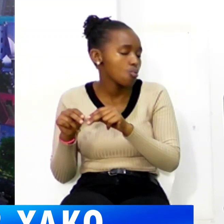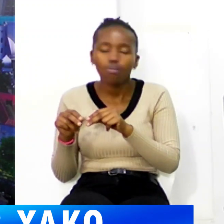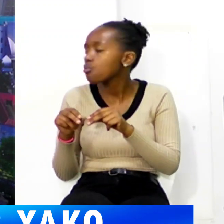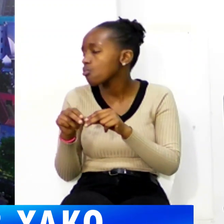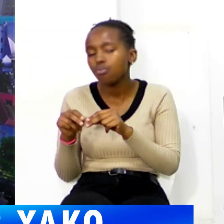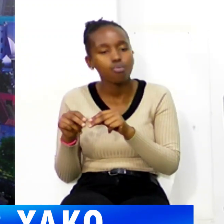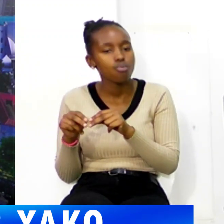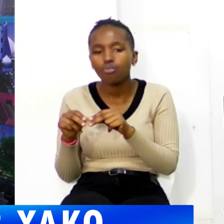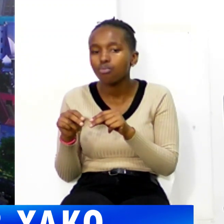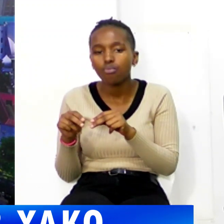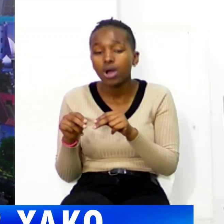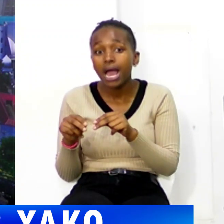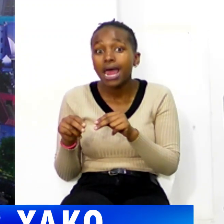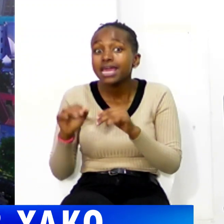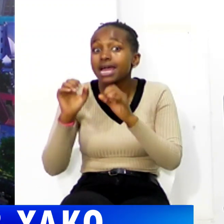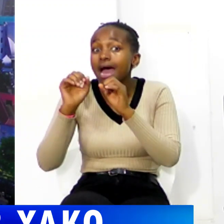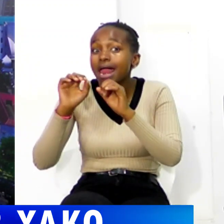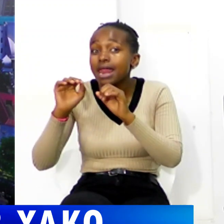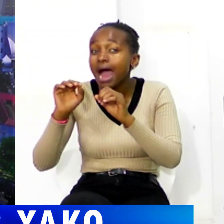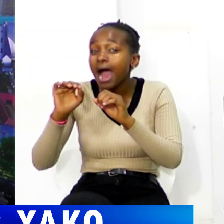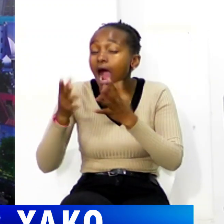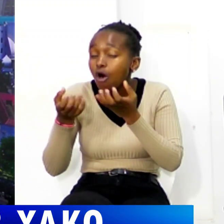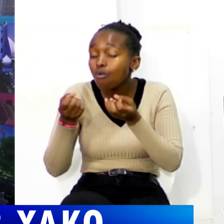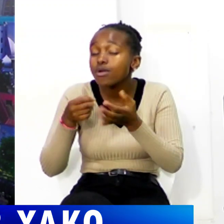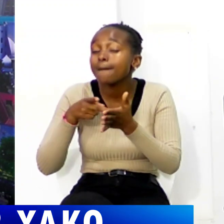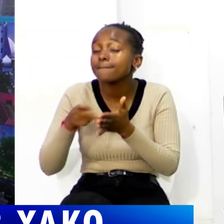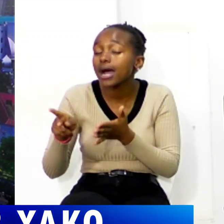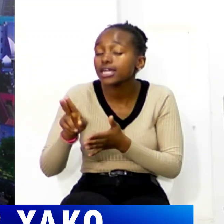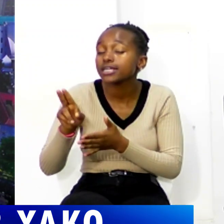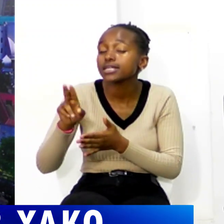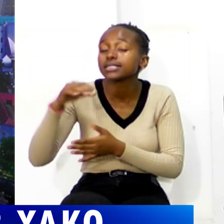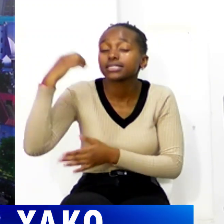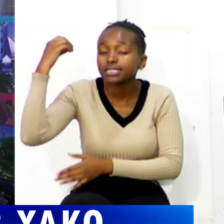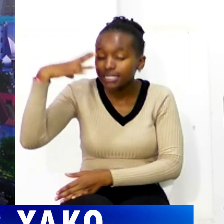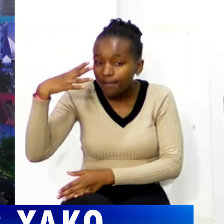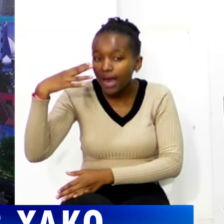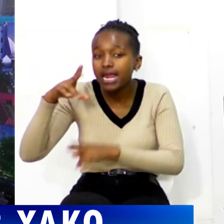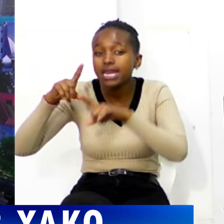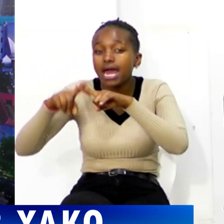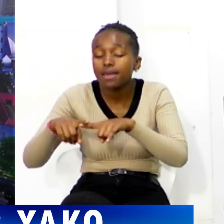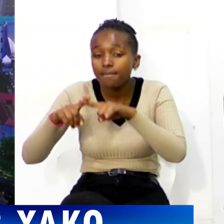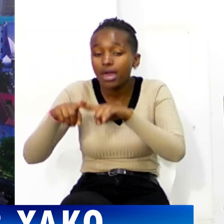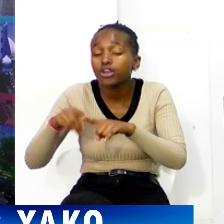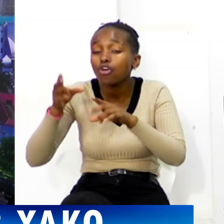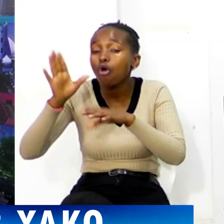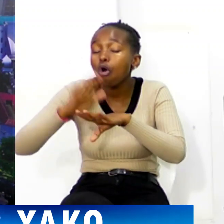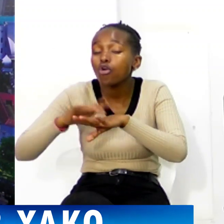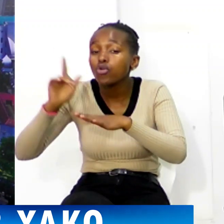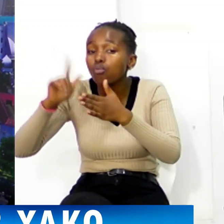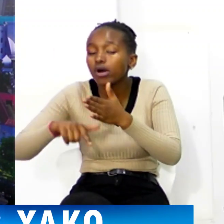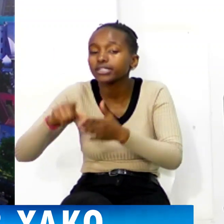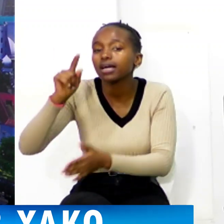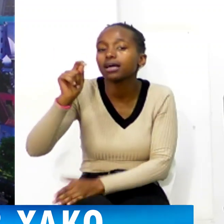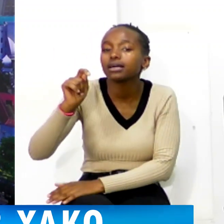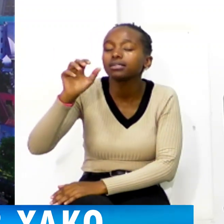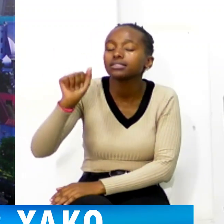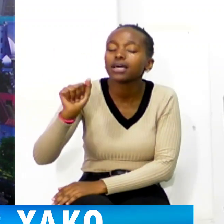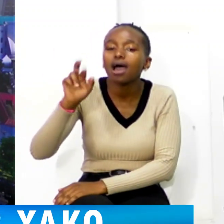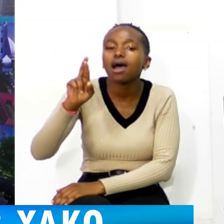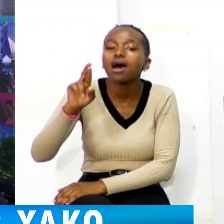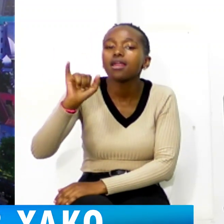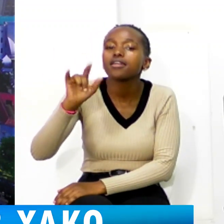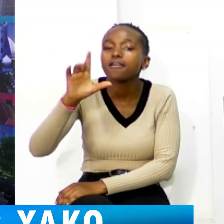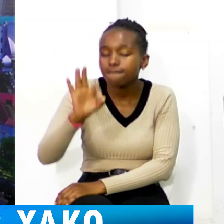dependent on tariff. Okay. This is not touching the tariff. It is just updating the software in the meter